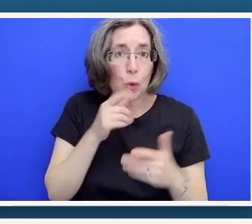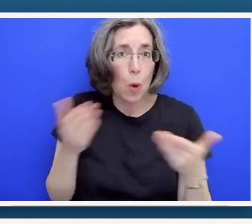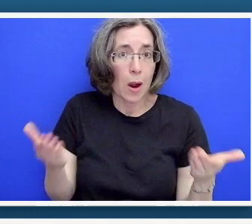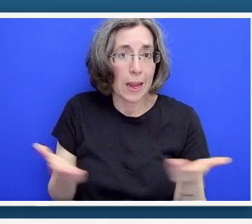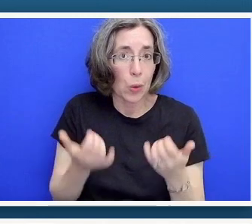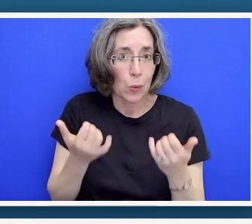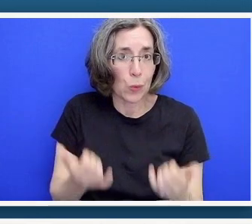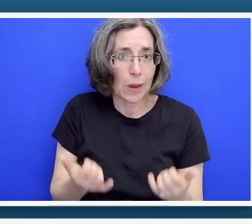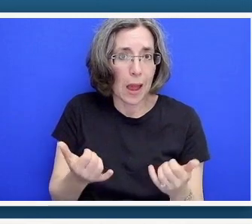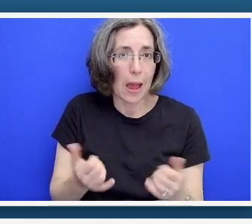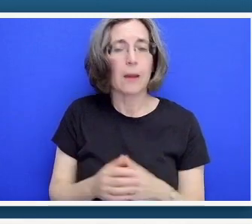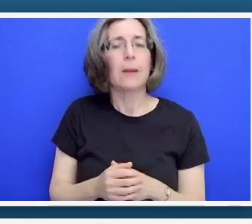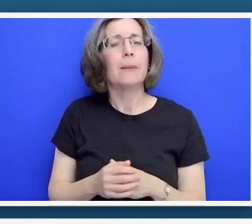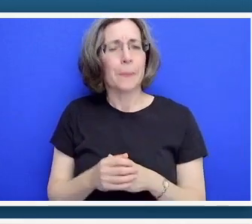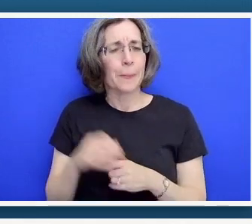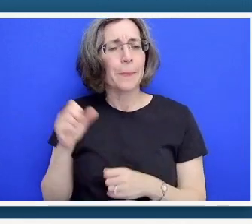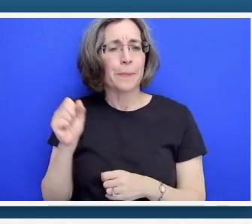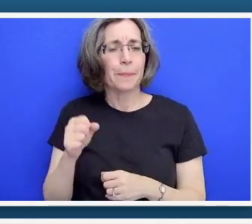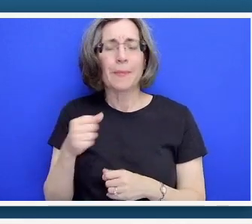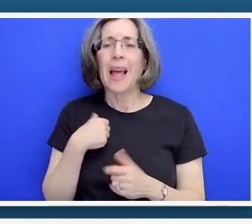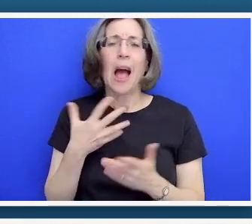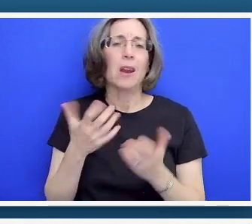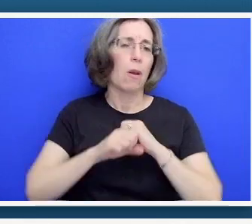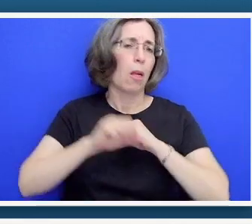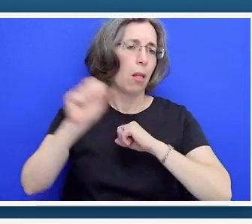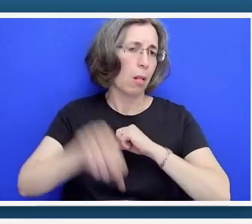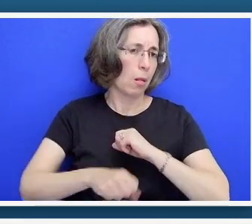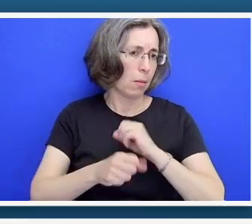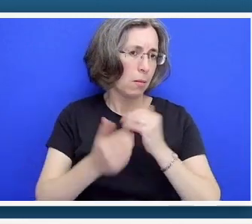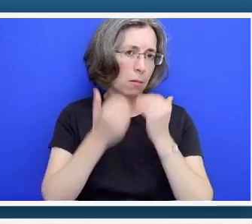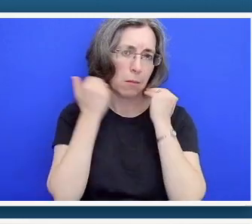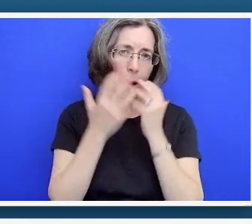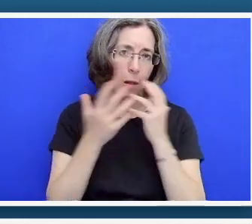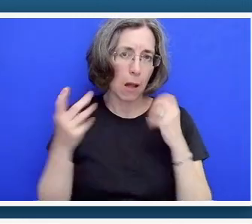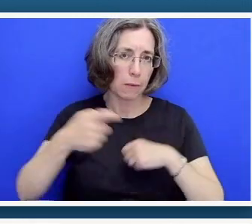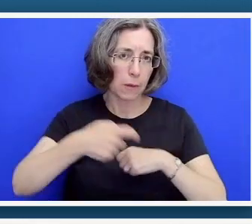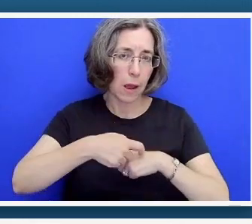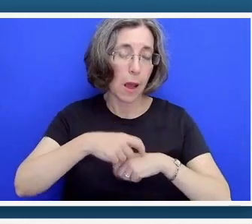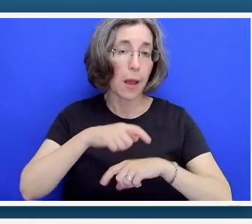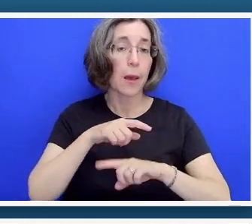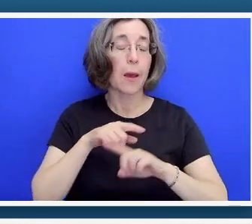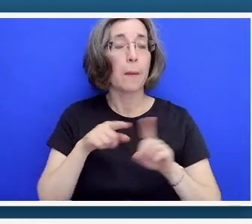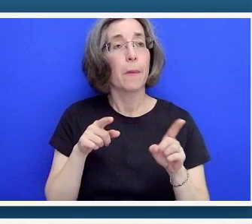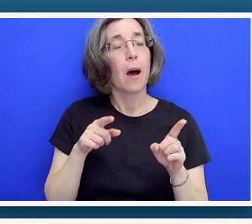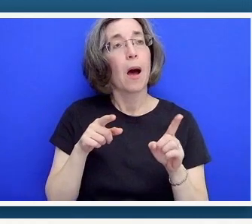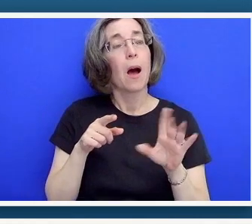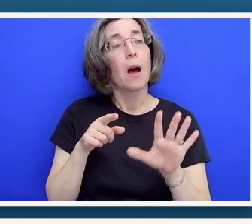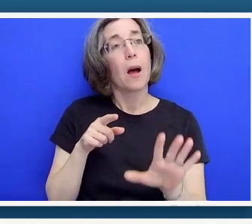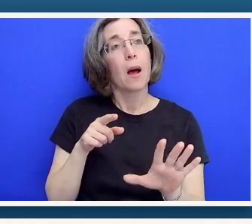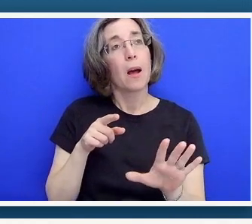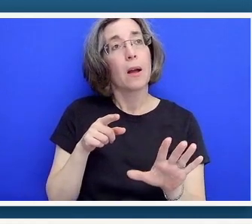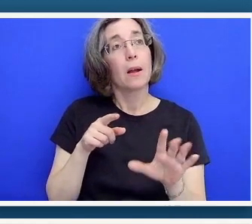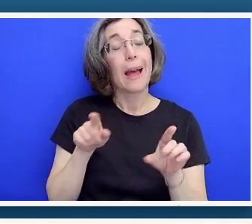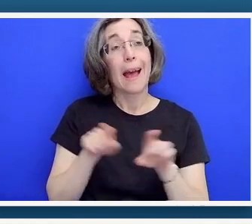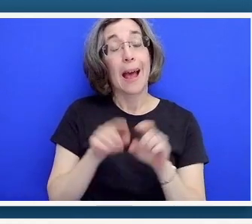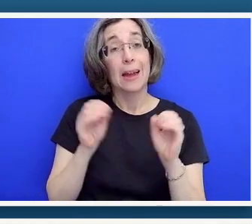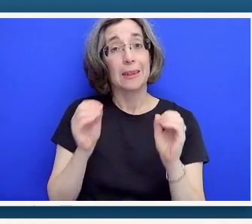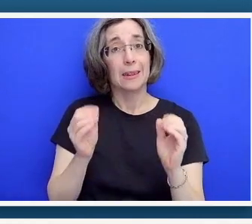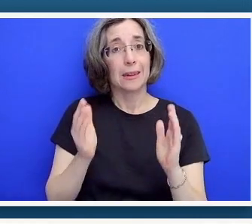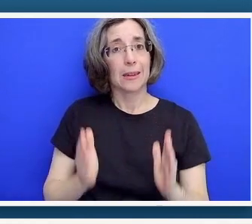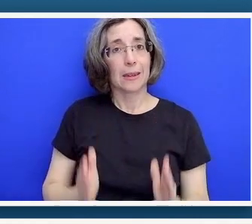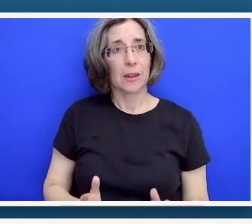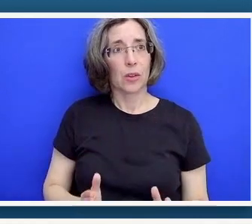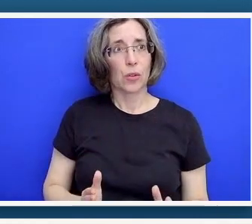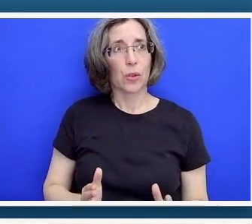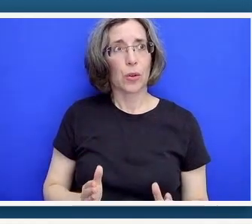I don't want to take up too much time, but I do want to say that when you are thinking about, as a teacher,